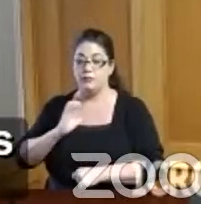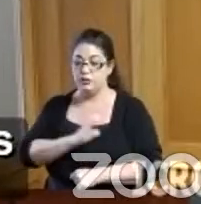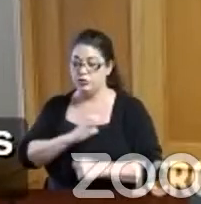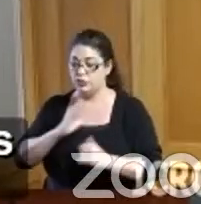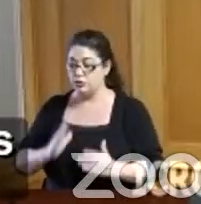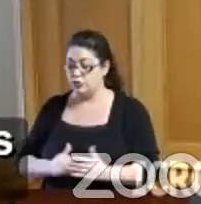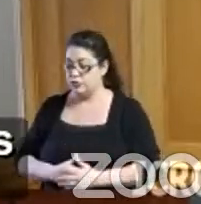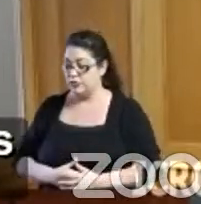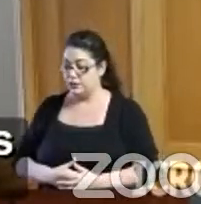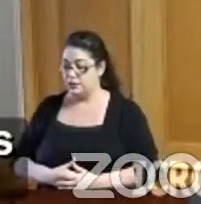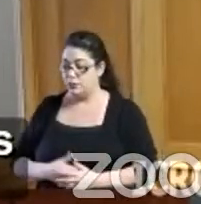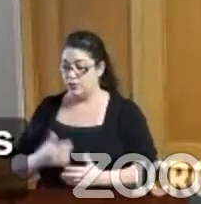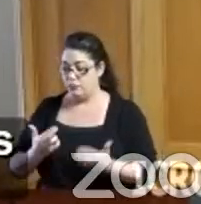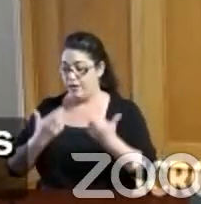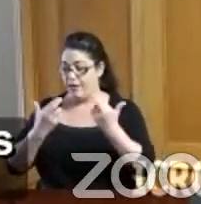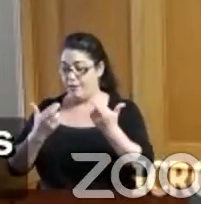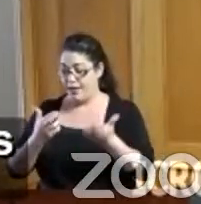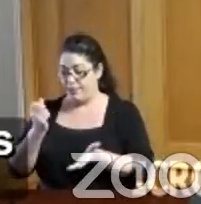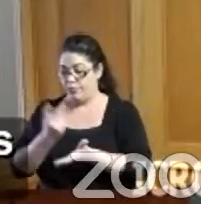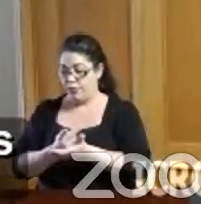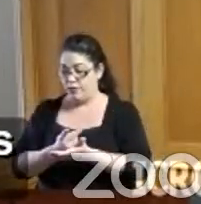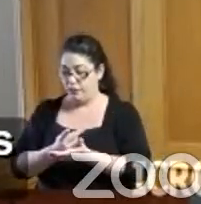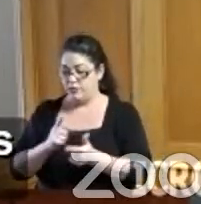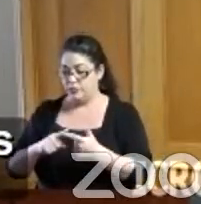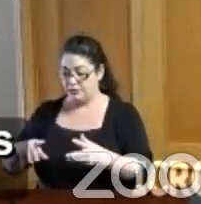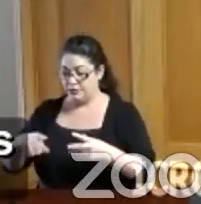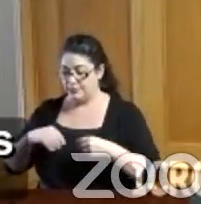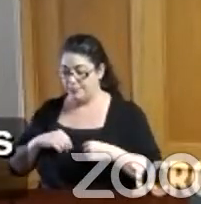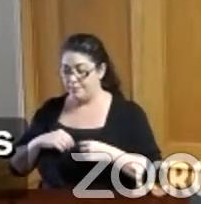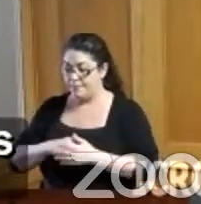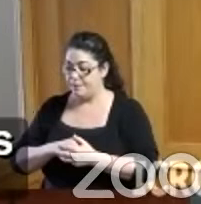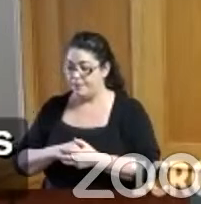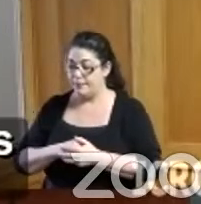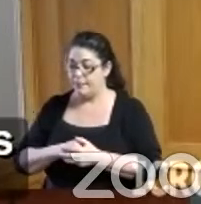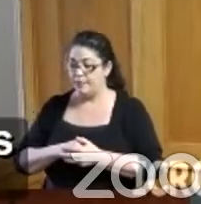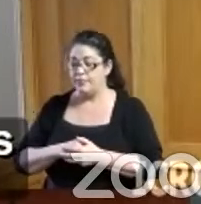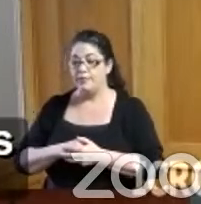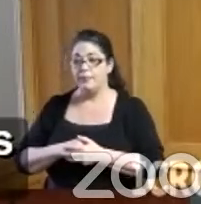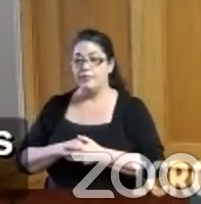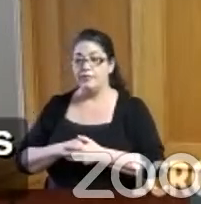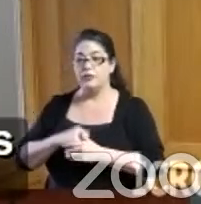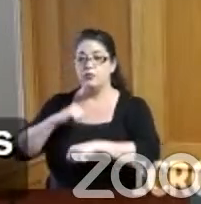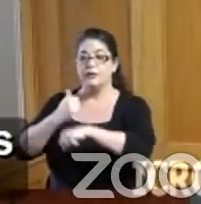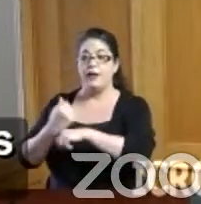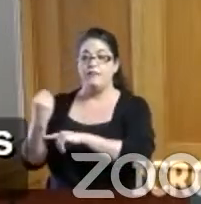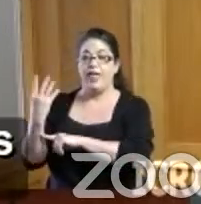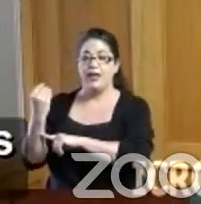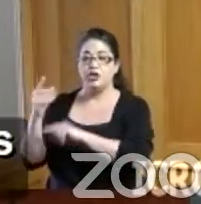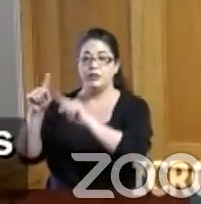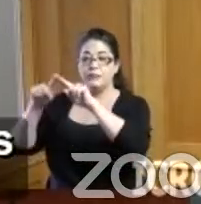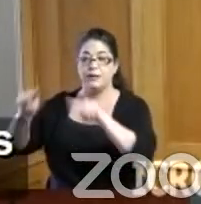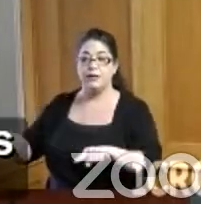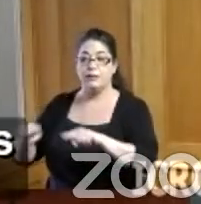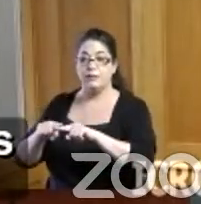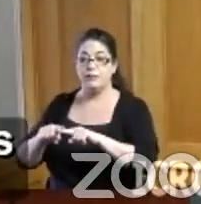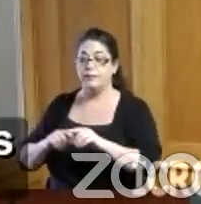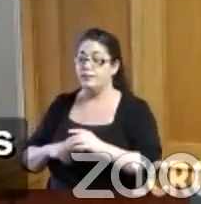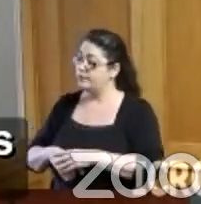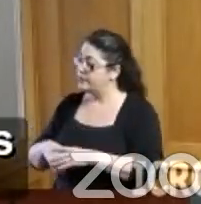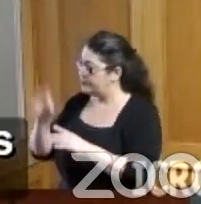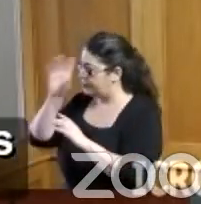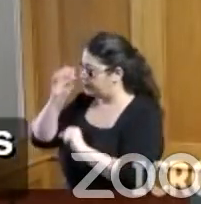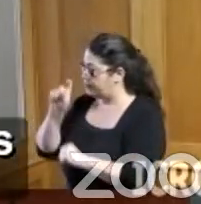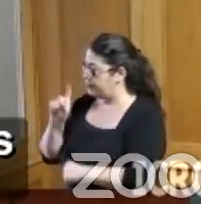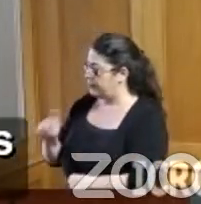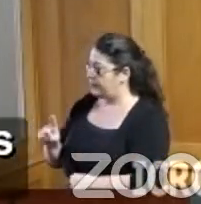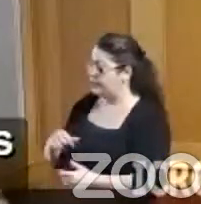recommend allowing this to move forward to allow the township to put up the flashing signal. So the township